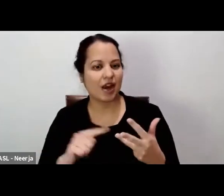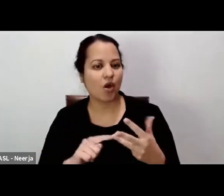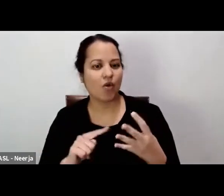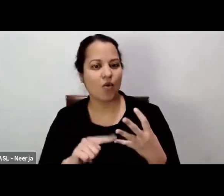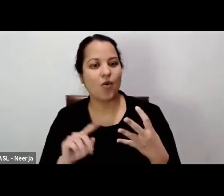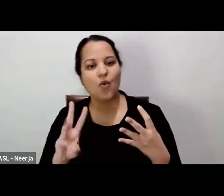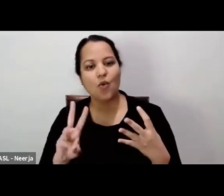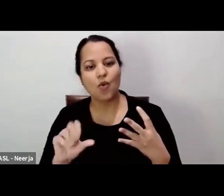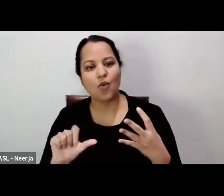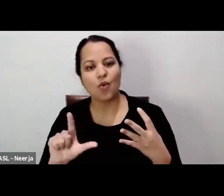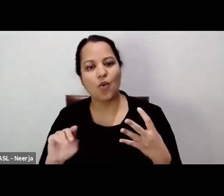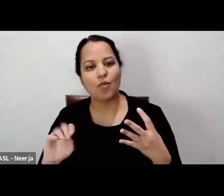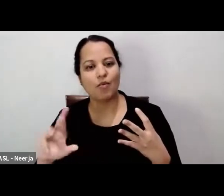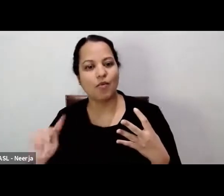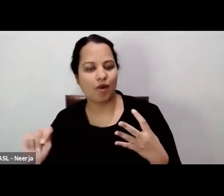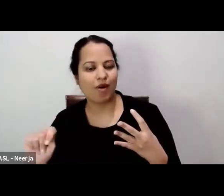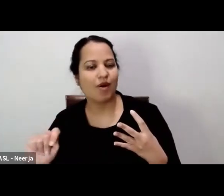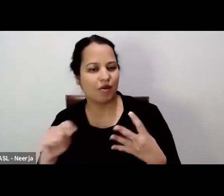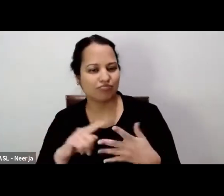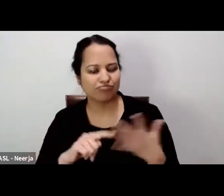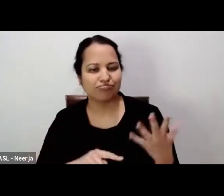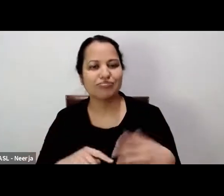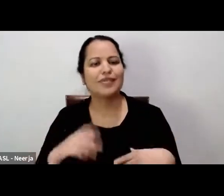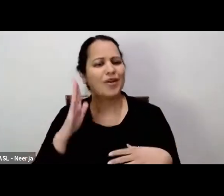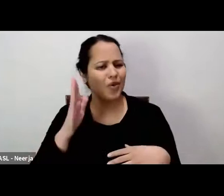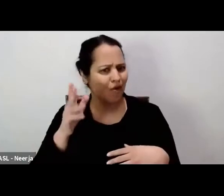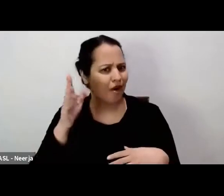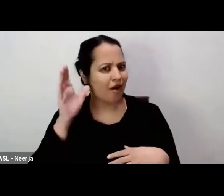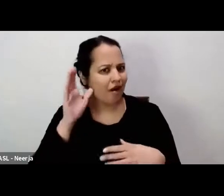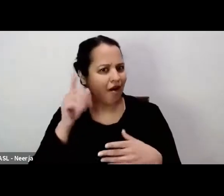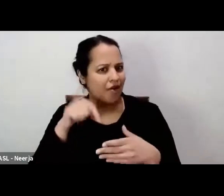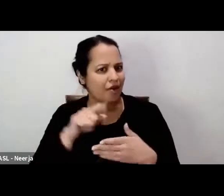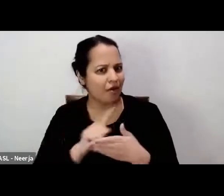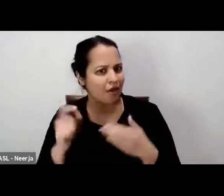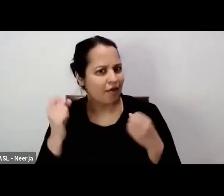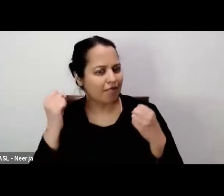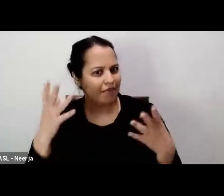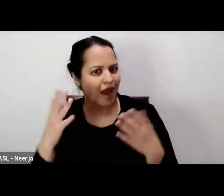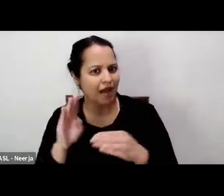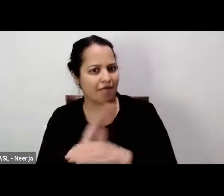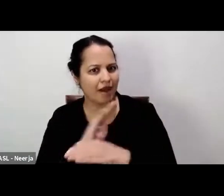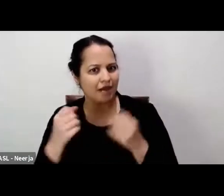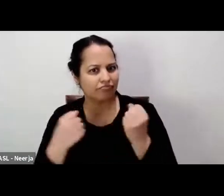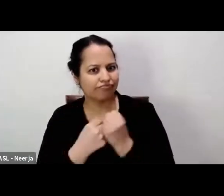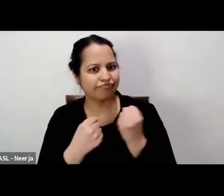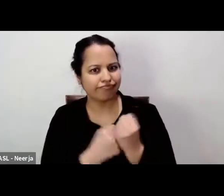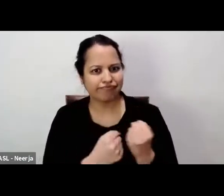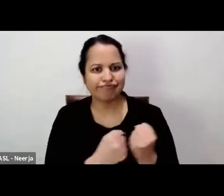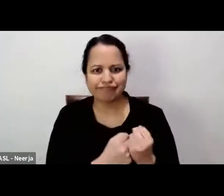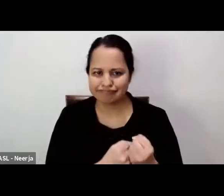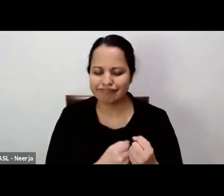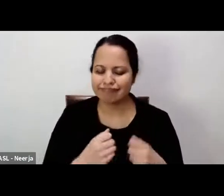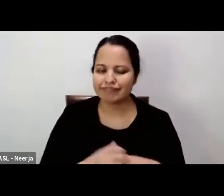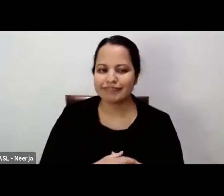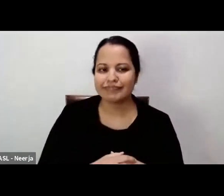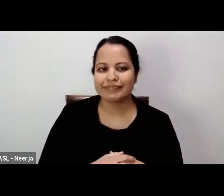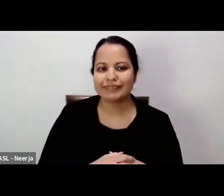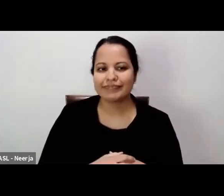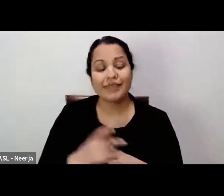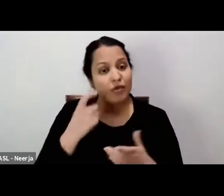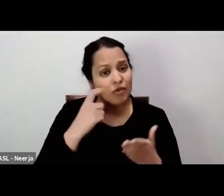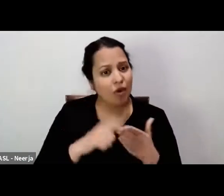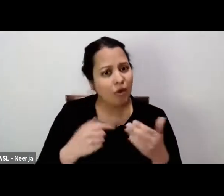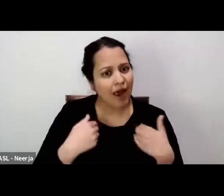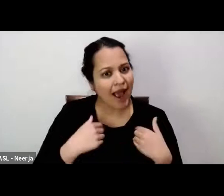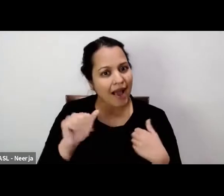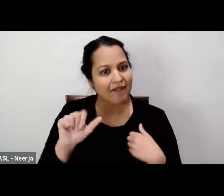you'll hear throughout the week various sponsors who are supporting us. And as you also notice, we have American Sign Language